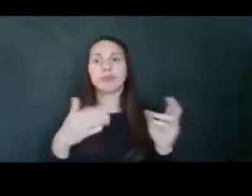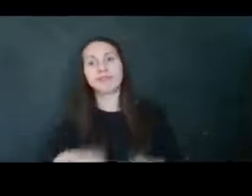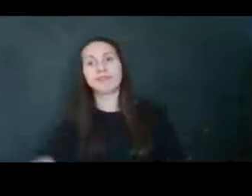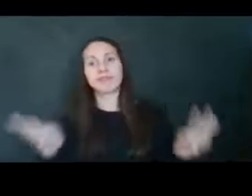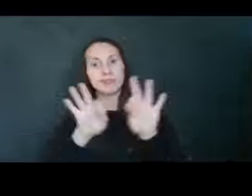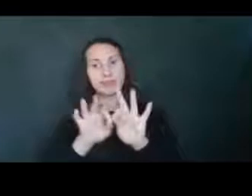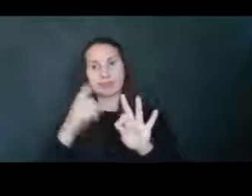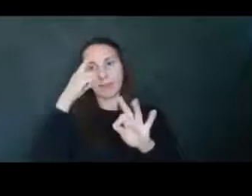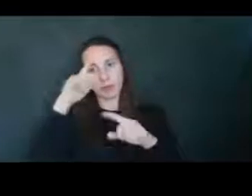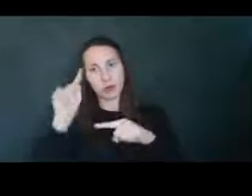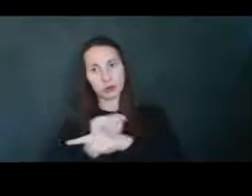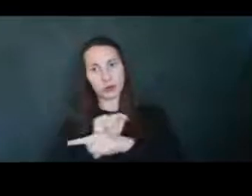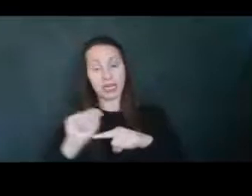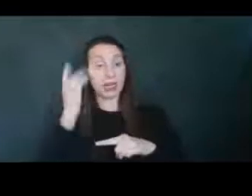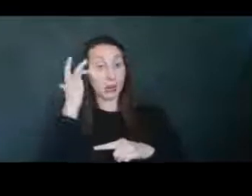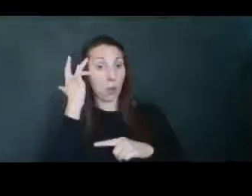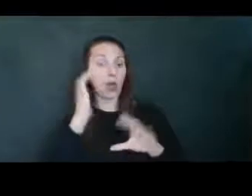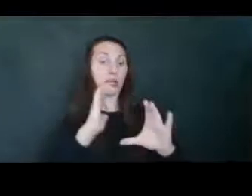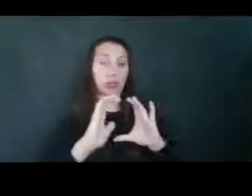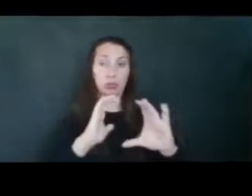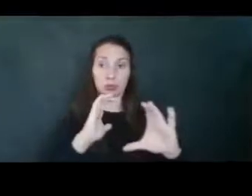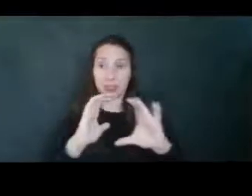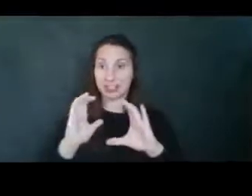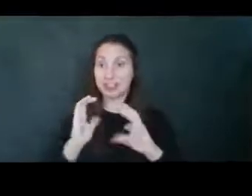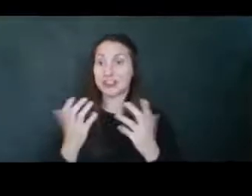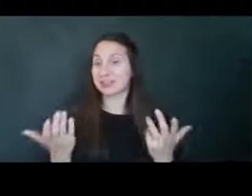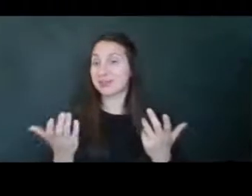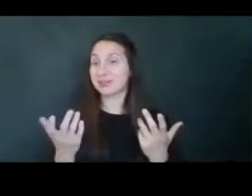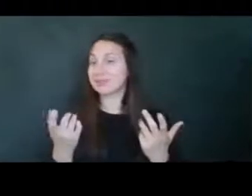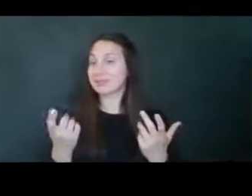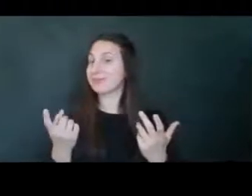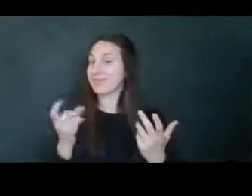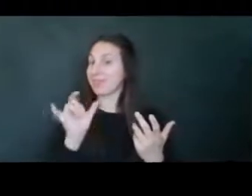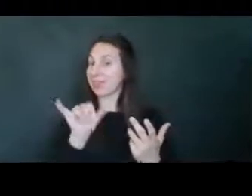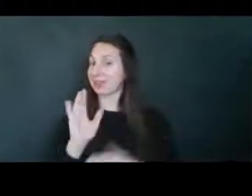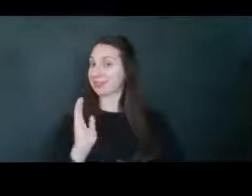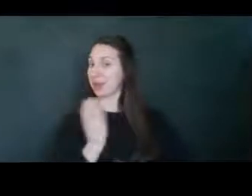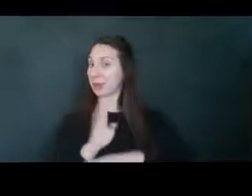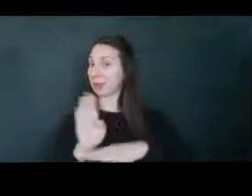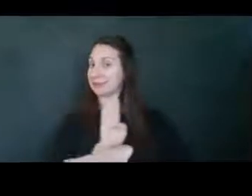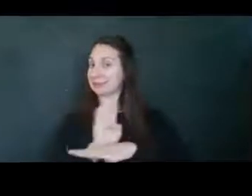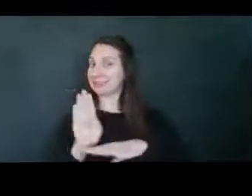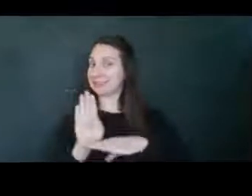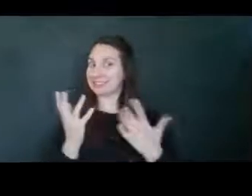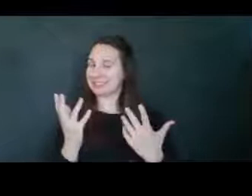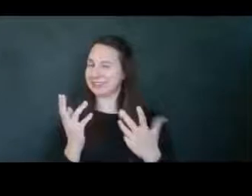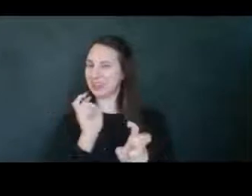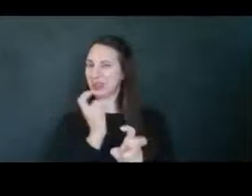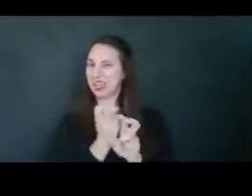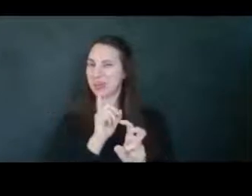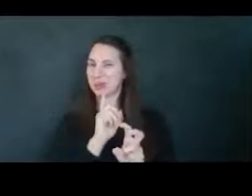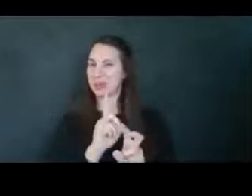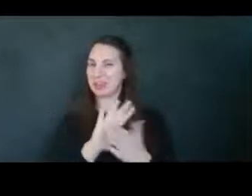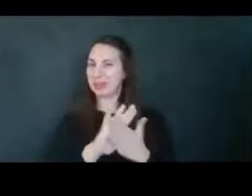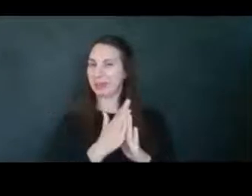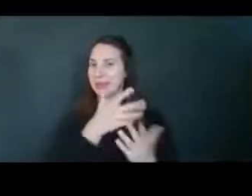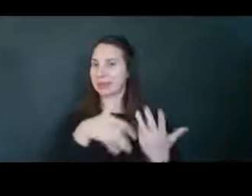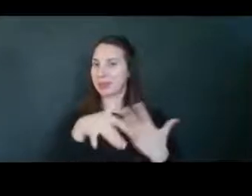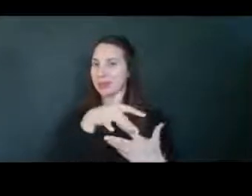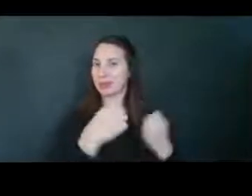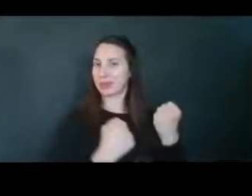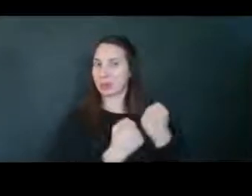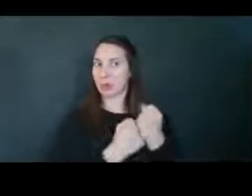because communication is what we are in the business of. It's hard to be a social support if we are not